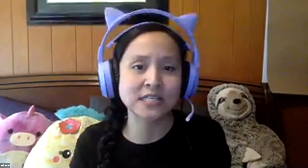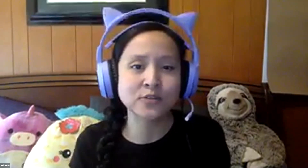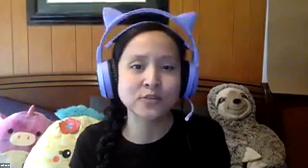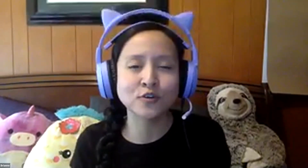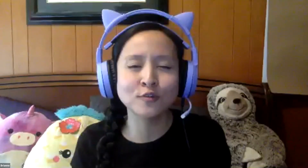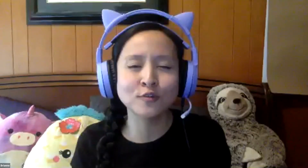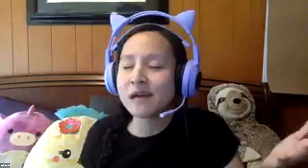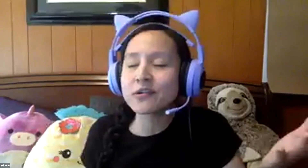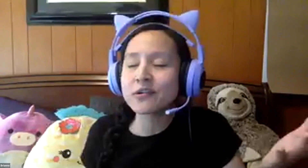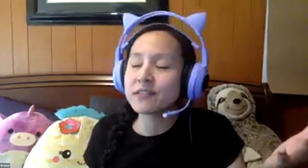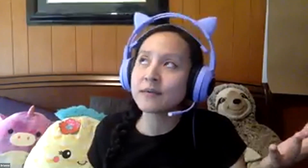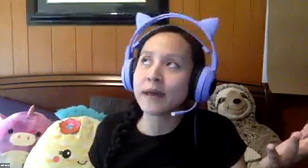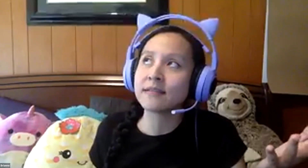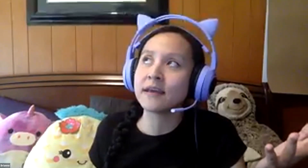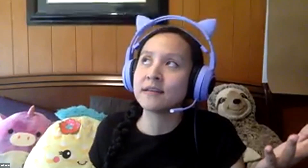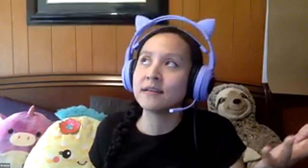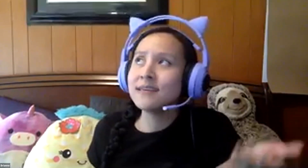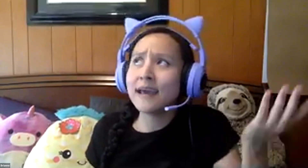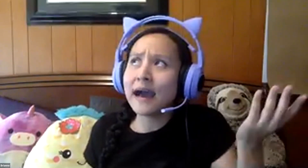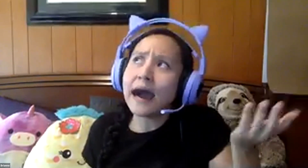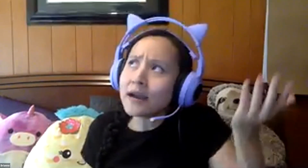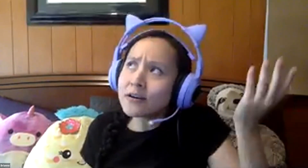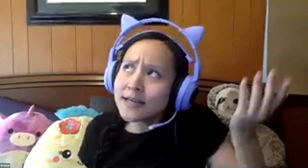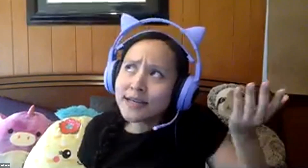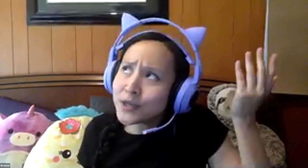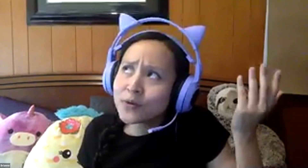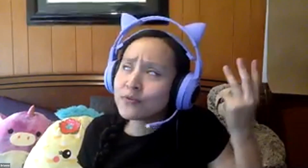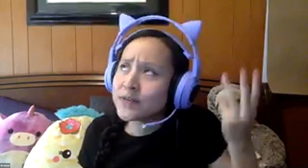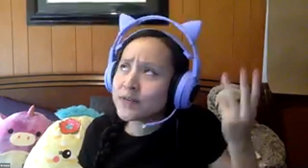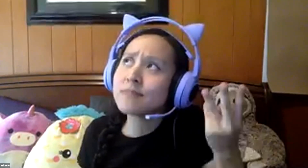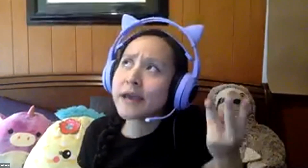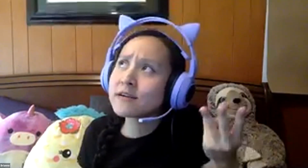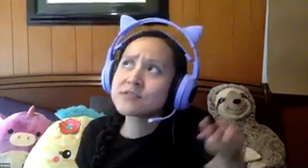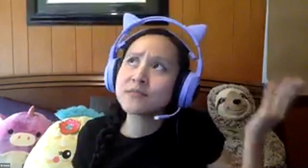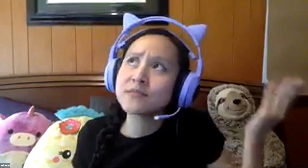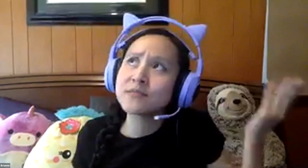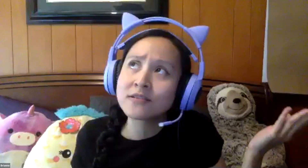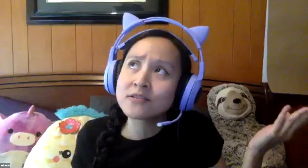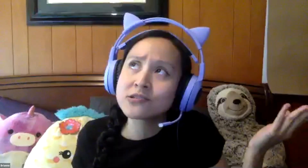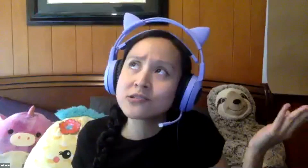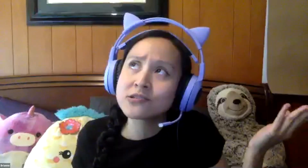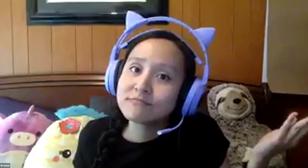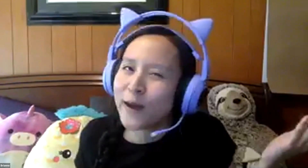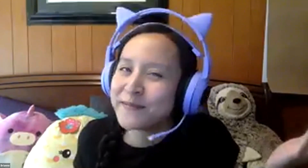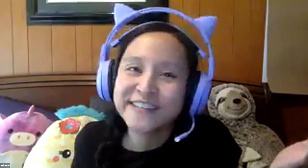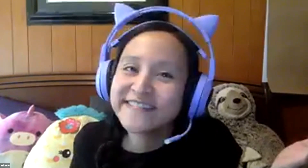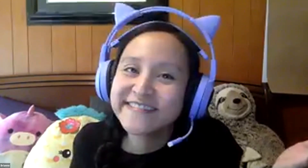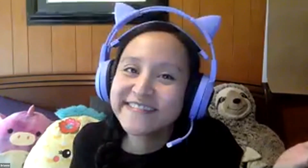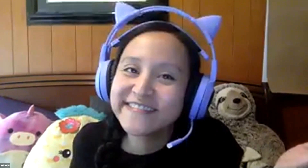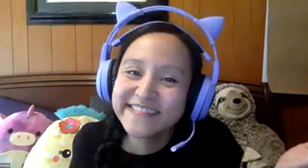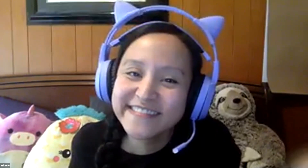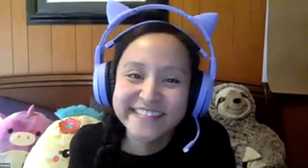in high school, but I remember thinking back then, yeah, I already know 3 teen parents from the other school, so I'm